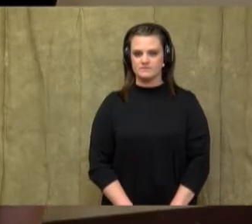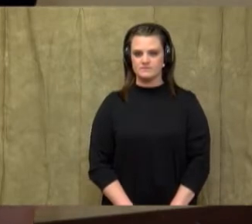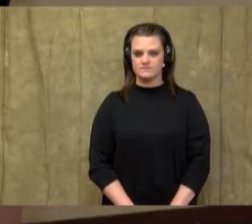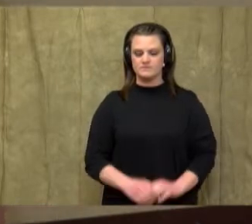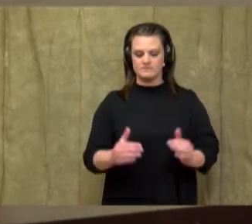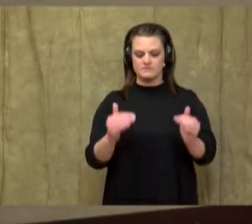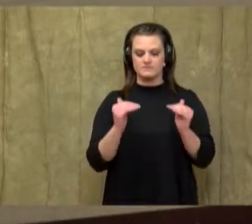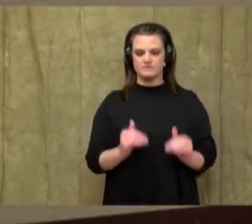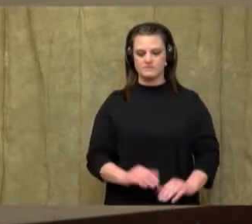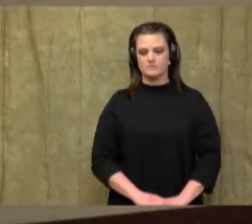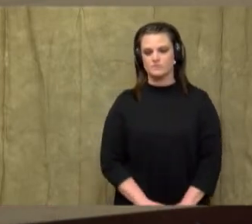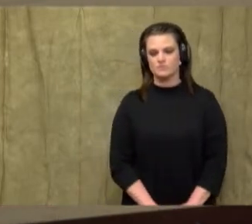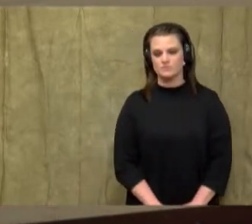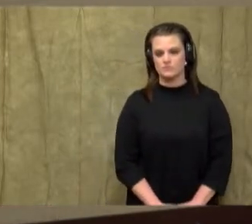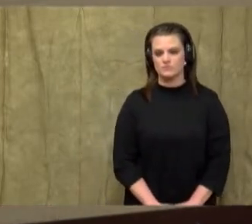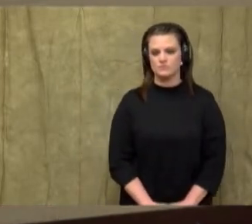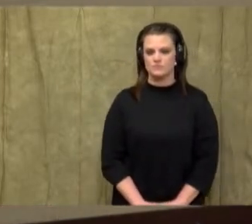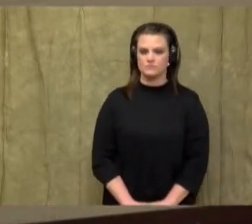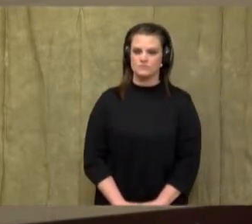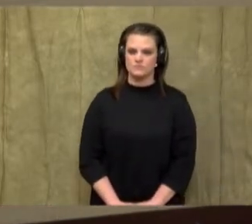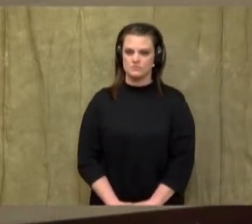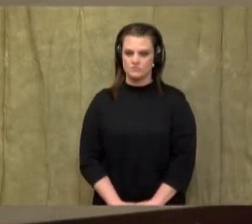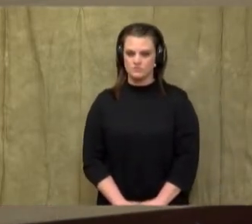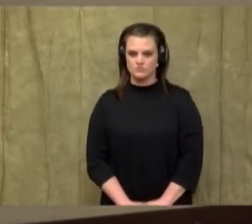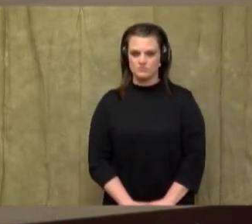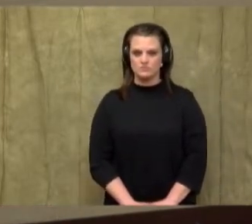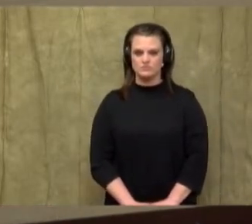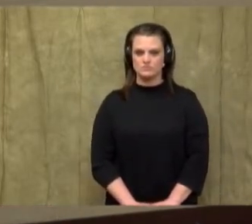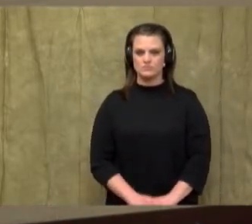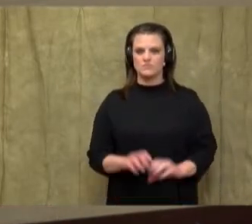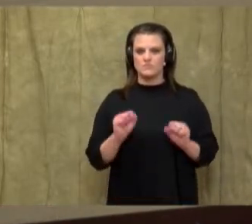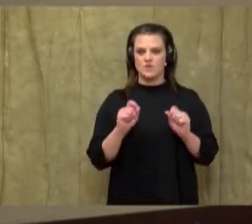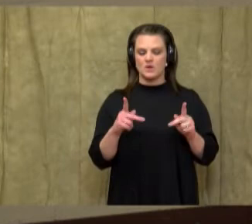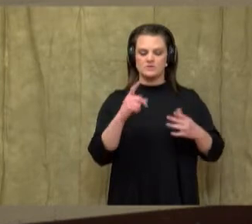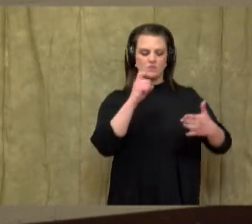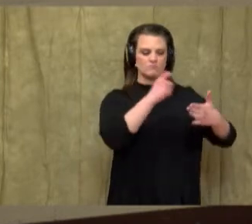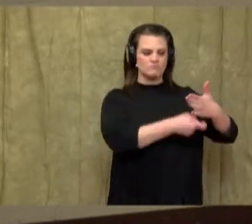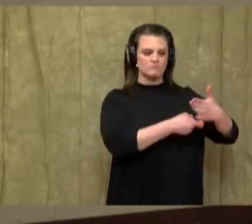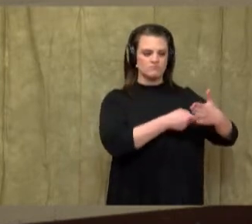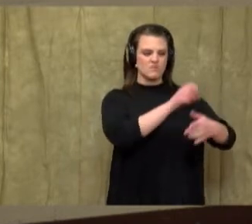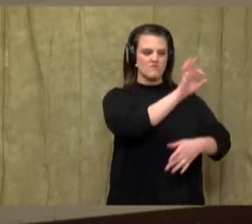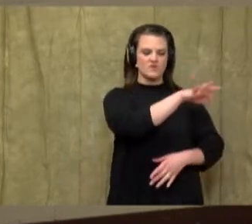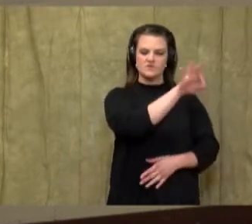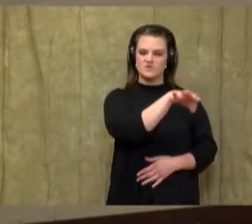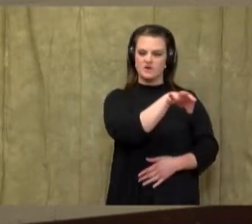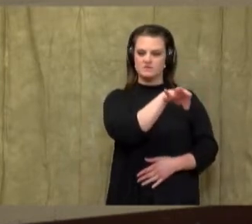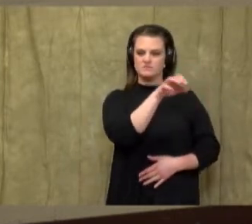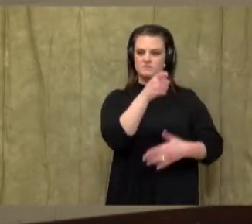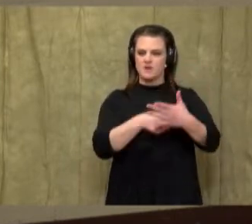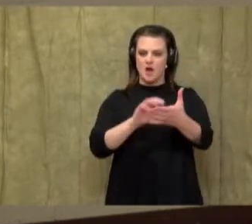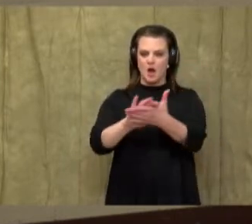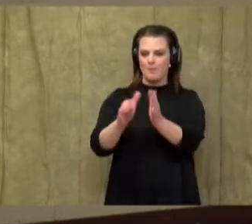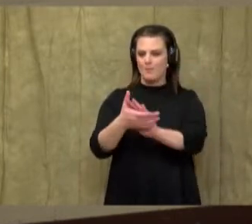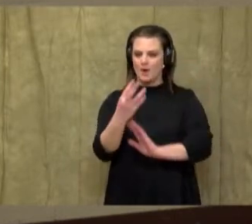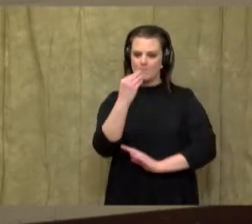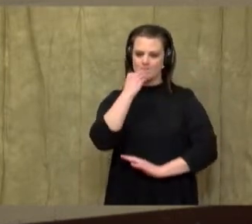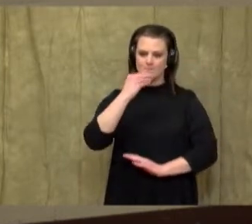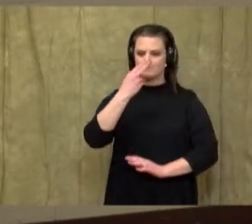What if I had a cost of 2 different items? French fries and hamburgers,